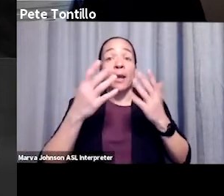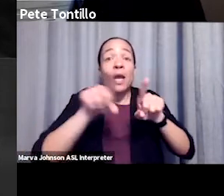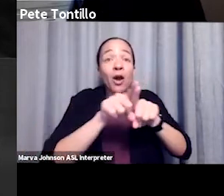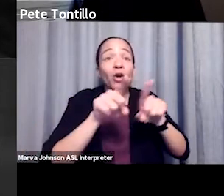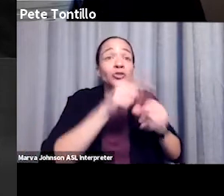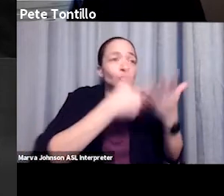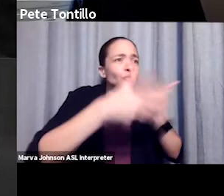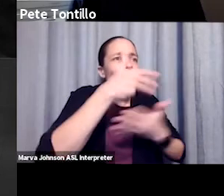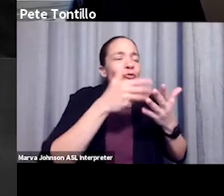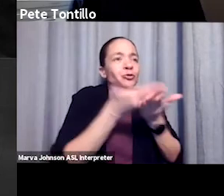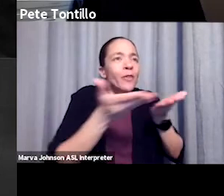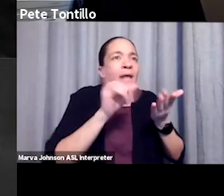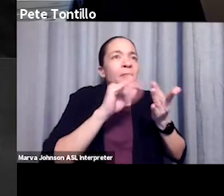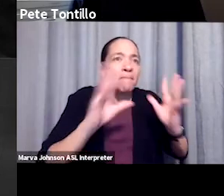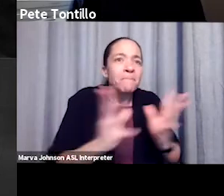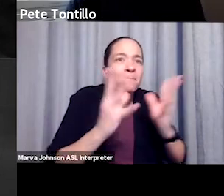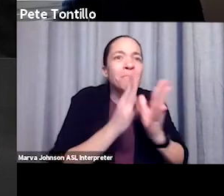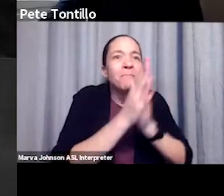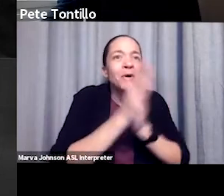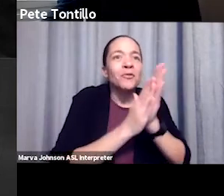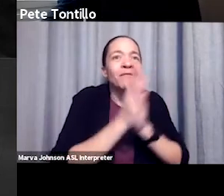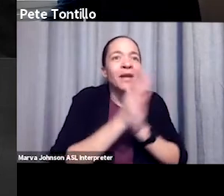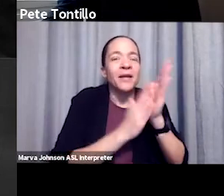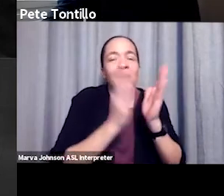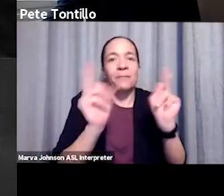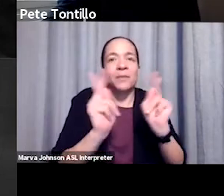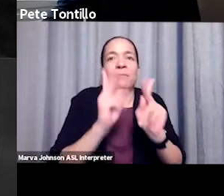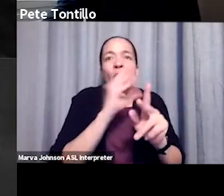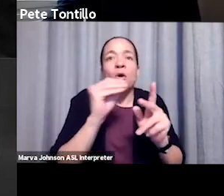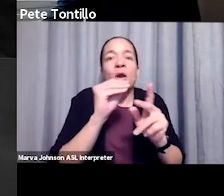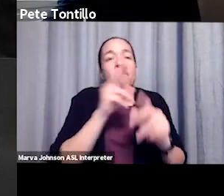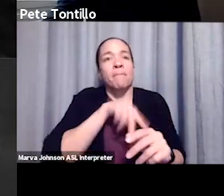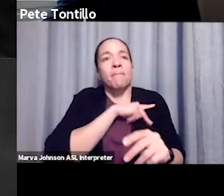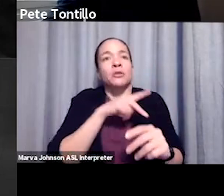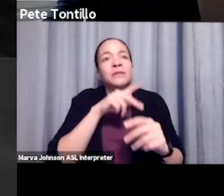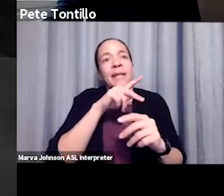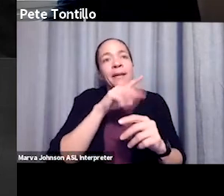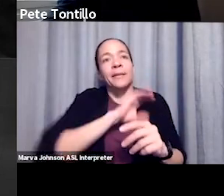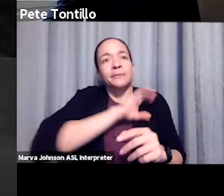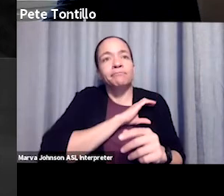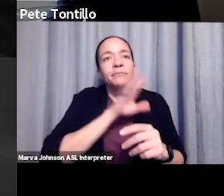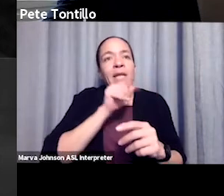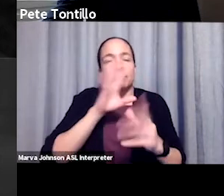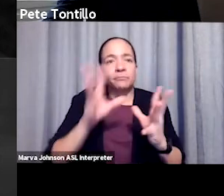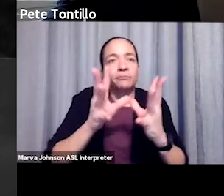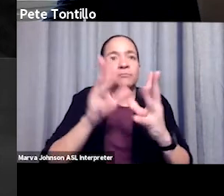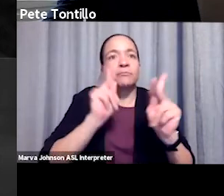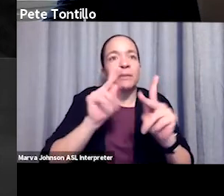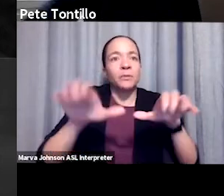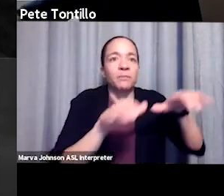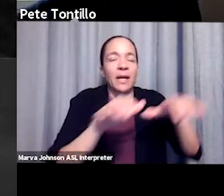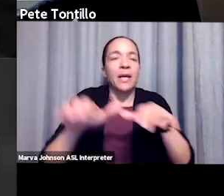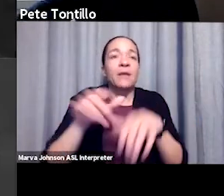moral foundations that motivate people, and the personality traits that drive people's behavior. So you'll be seeing some data from